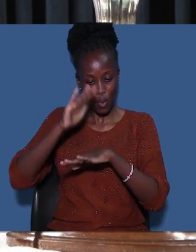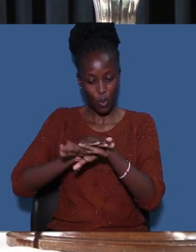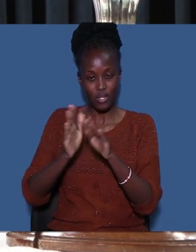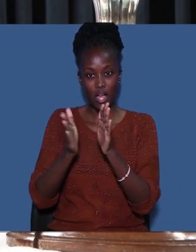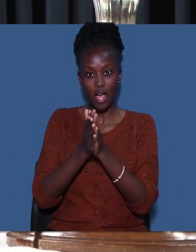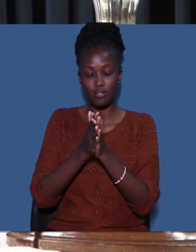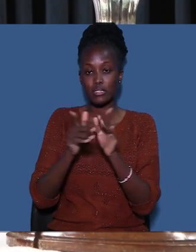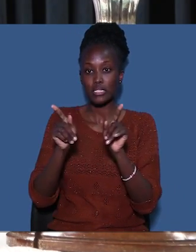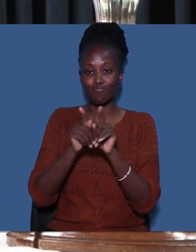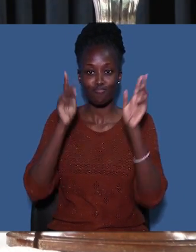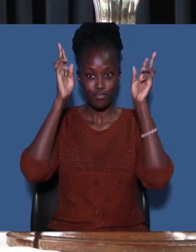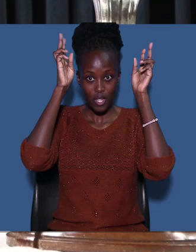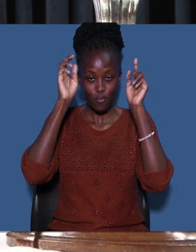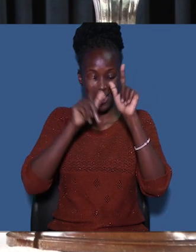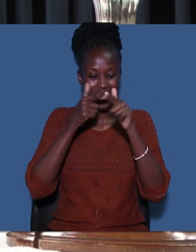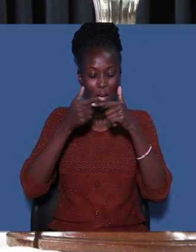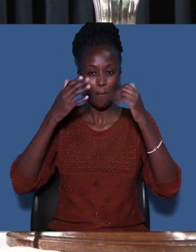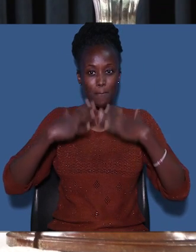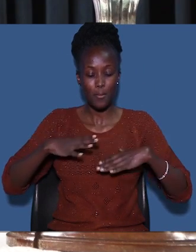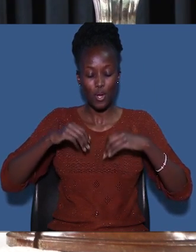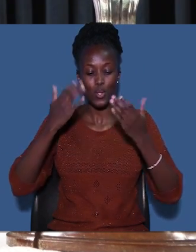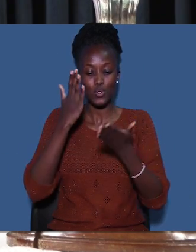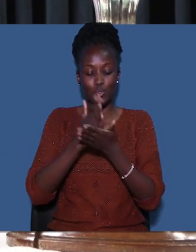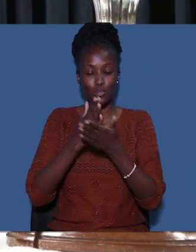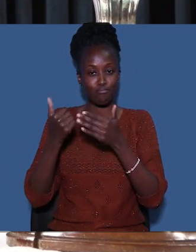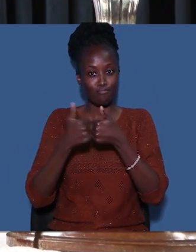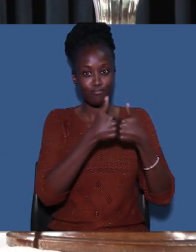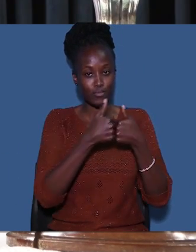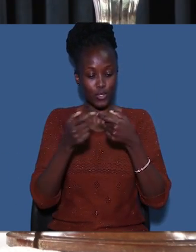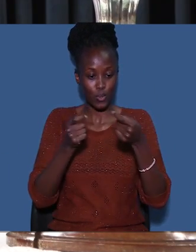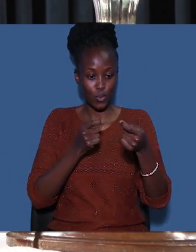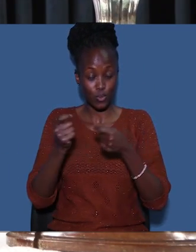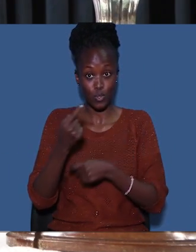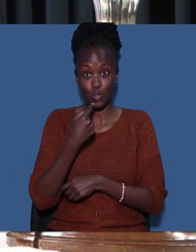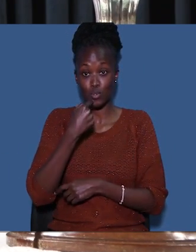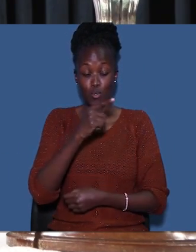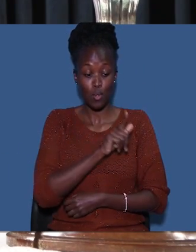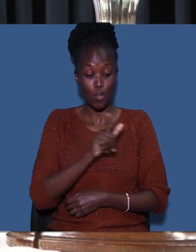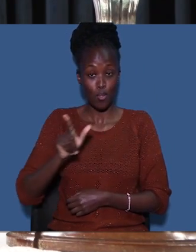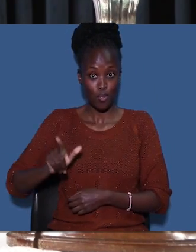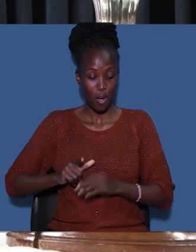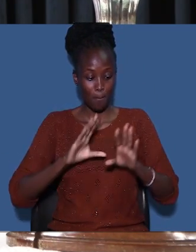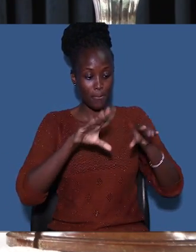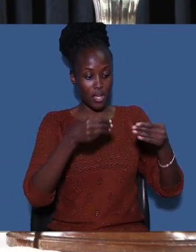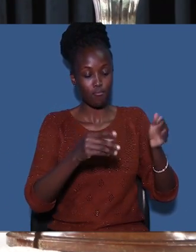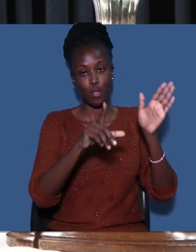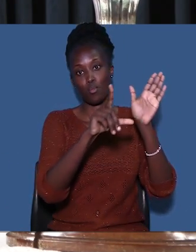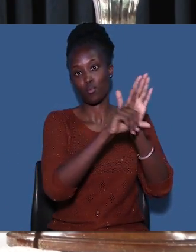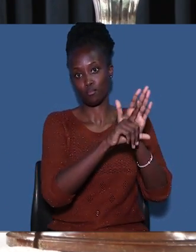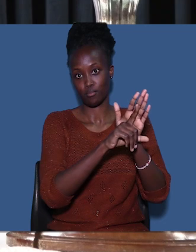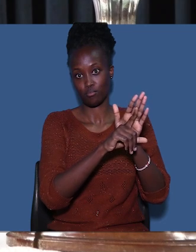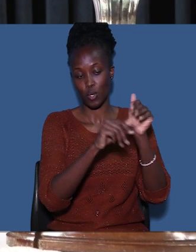create laws to govern them and to help preserve them. In Exodus chapter 20, verses 1 to